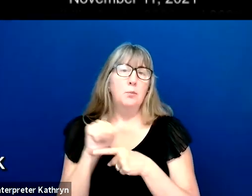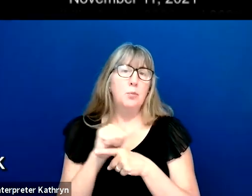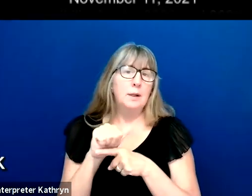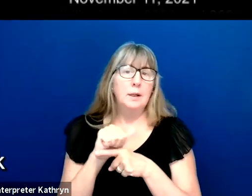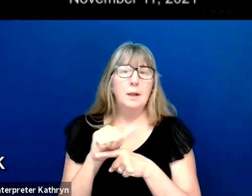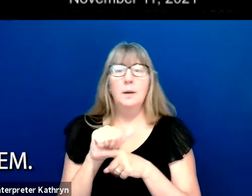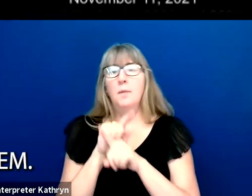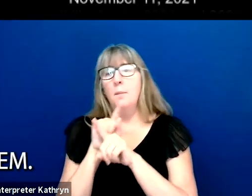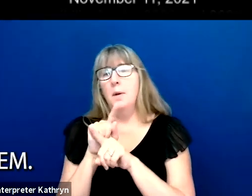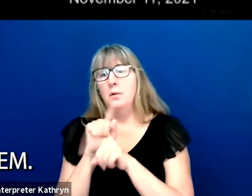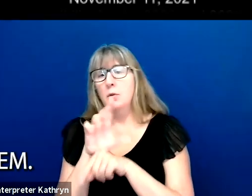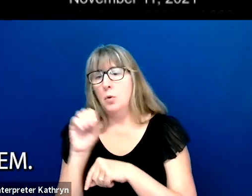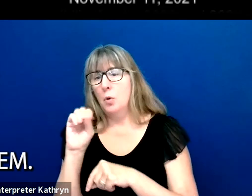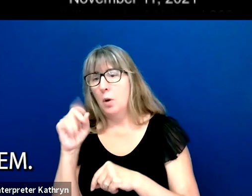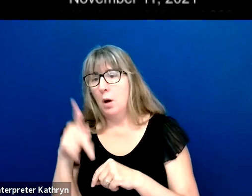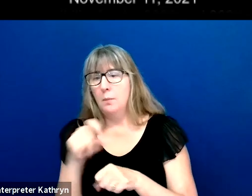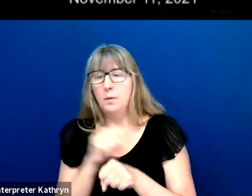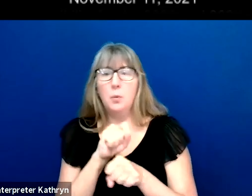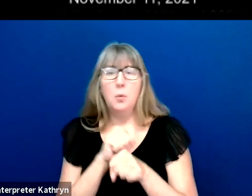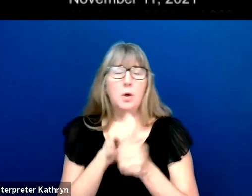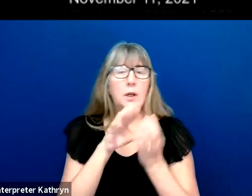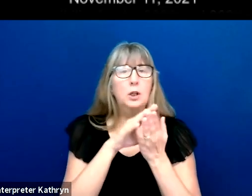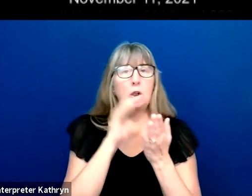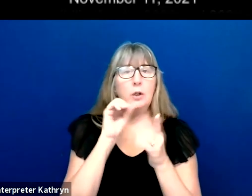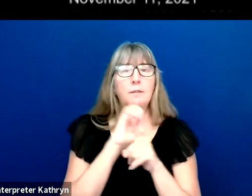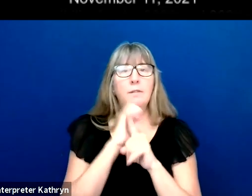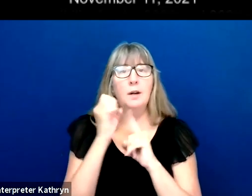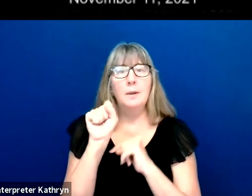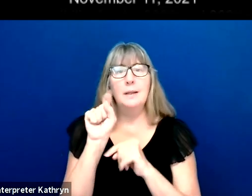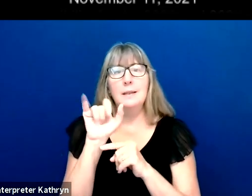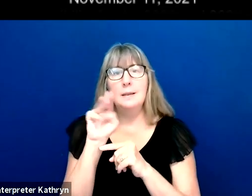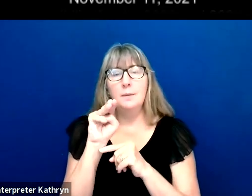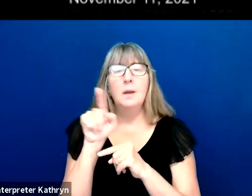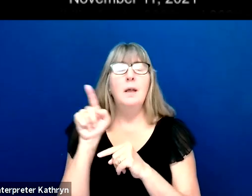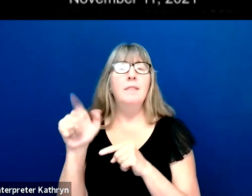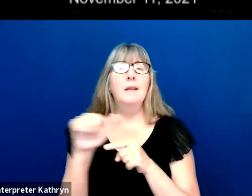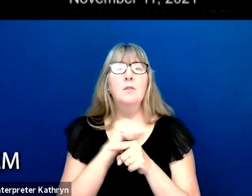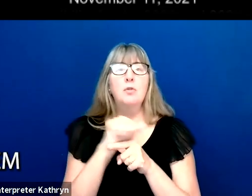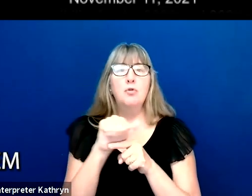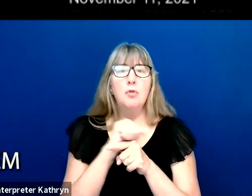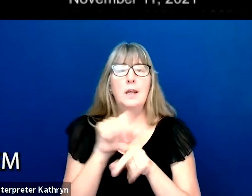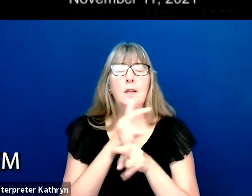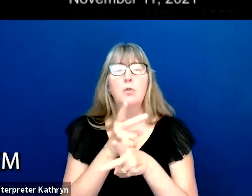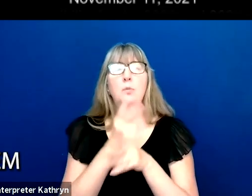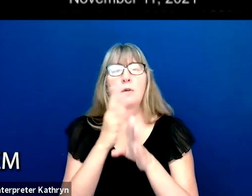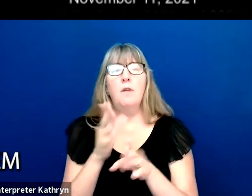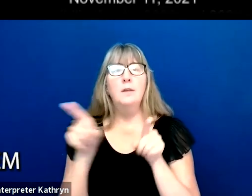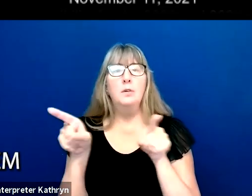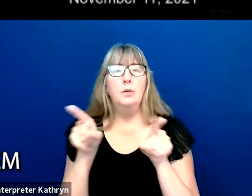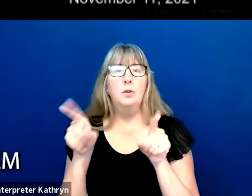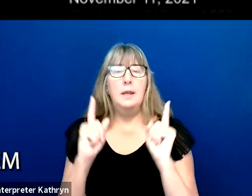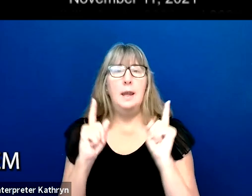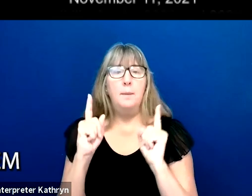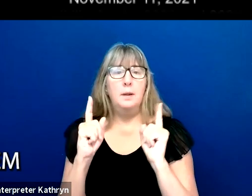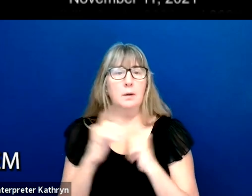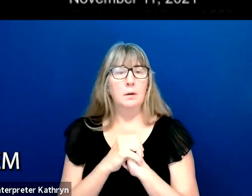co-op placement or the work integrated learning environment in STEM, and that's the trainee supervisor dynamic. The supervisor in the